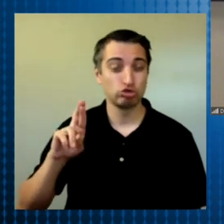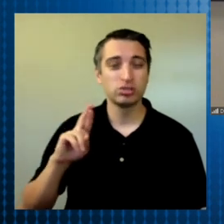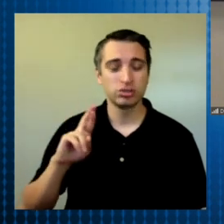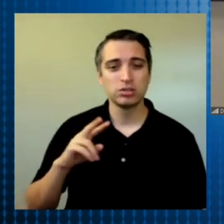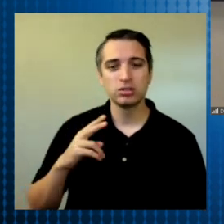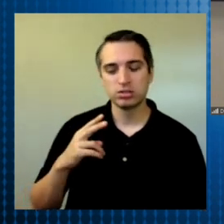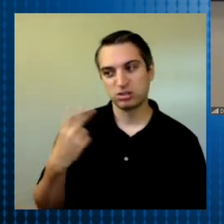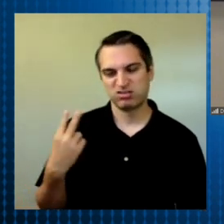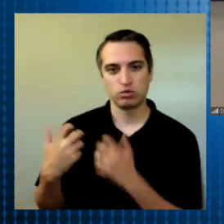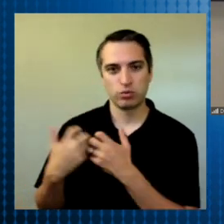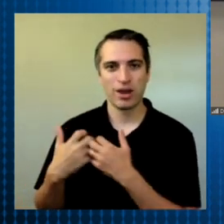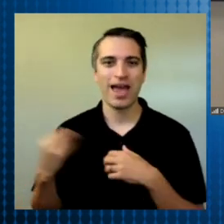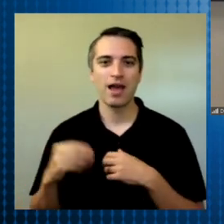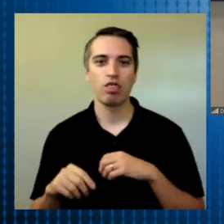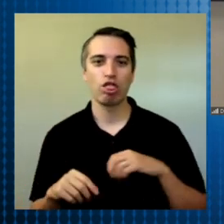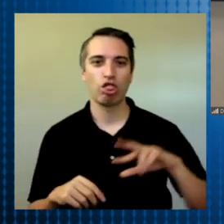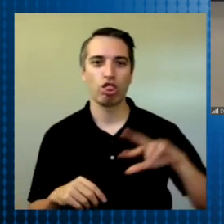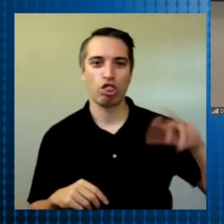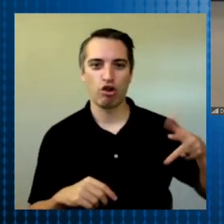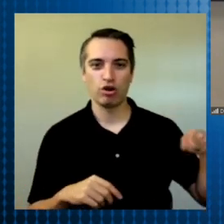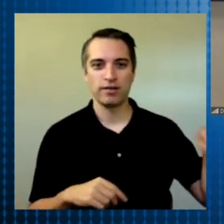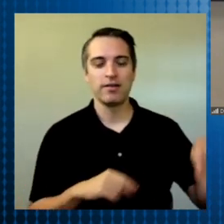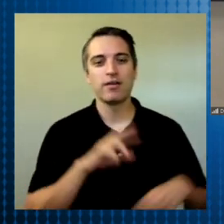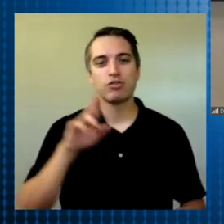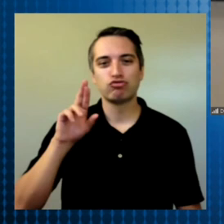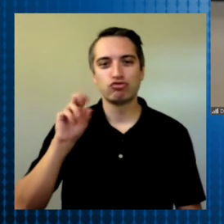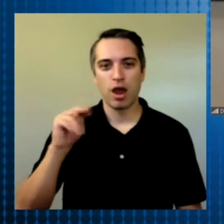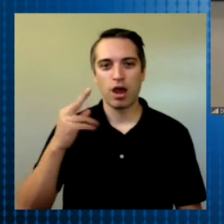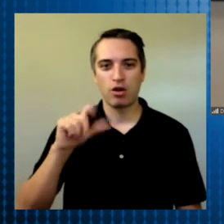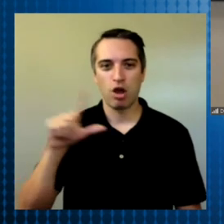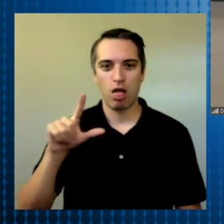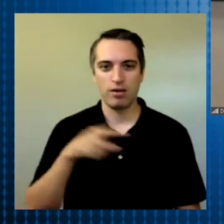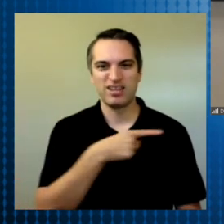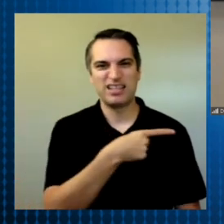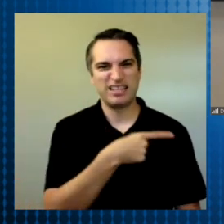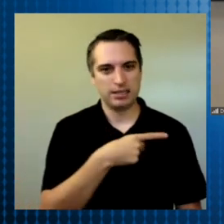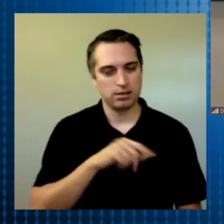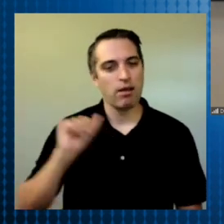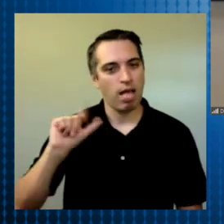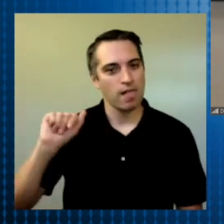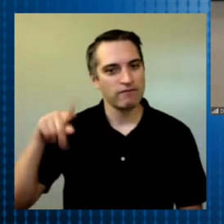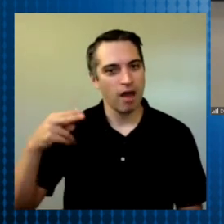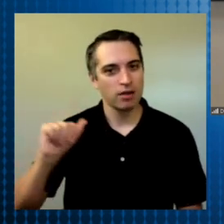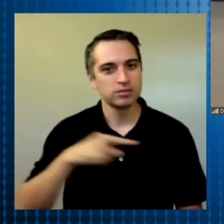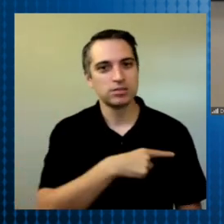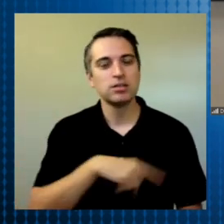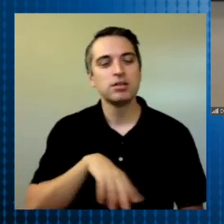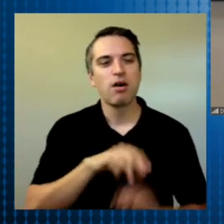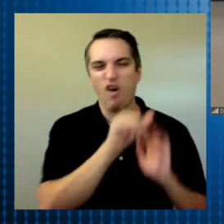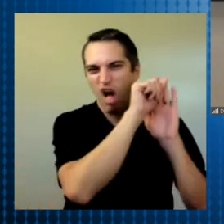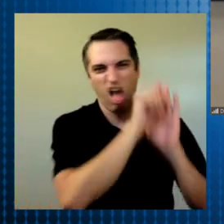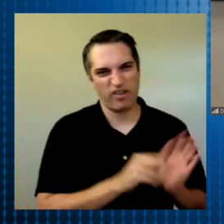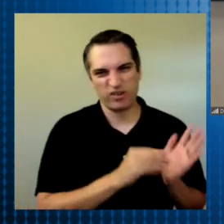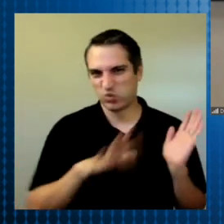named Ron Hall. Now, Ron Hall was an all-A student in mathematics, but he was an alpha. And unfortunately, he passed away a couple of